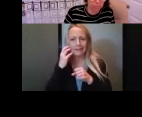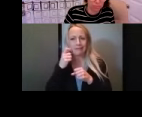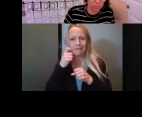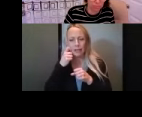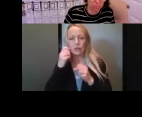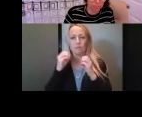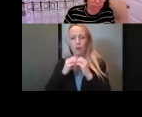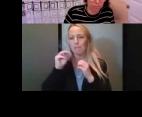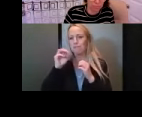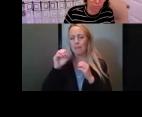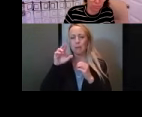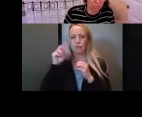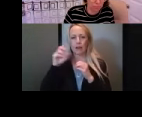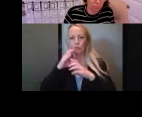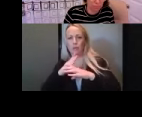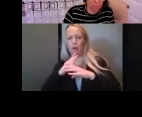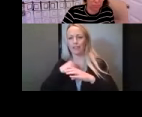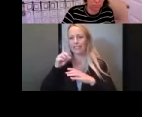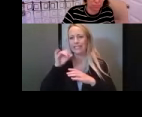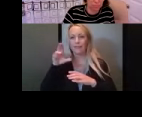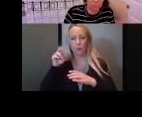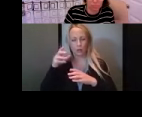cellular structure to block the diffusion process.